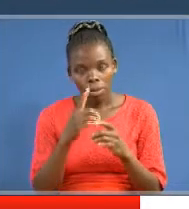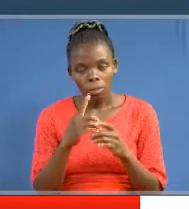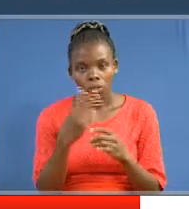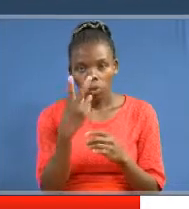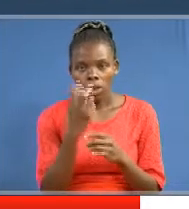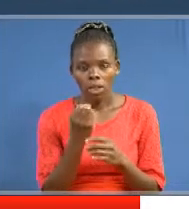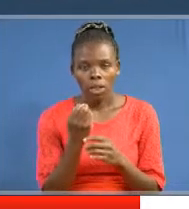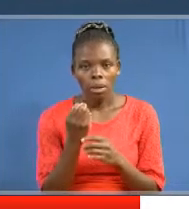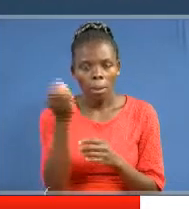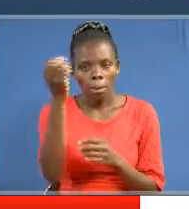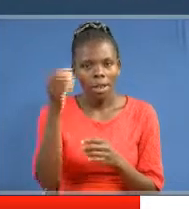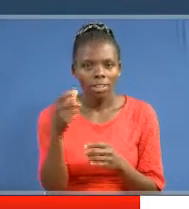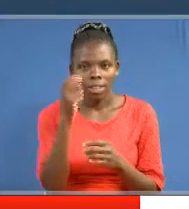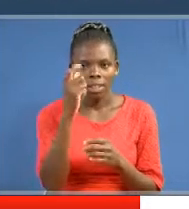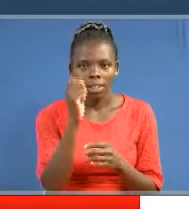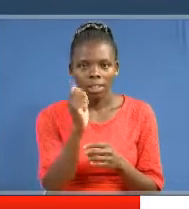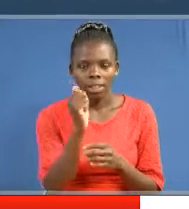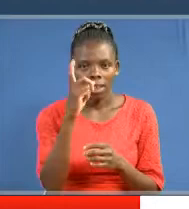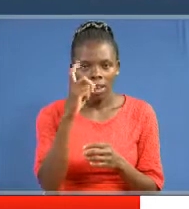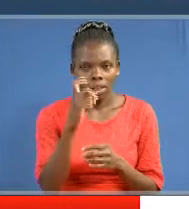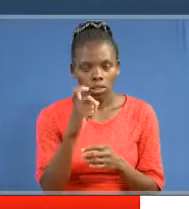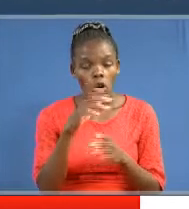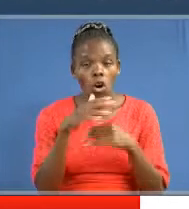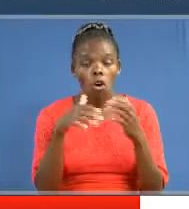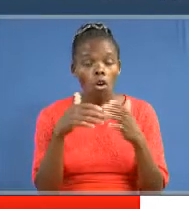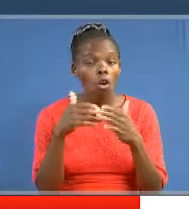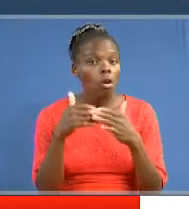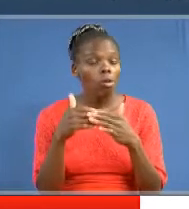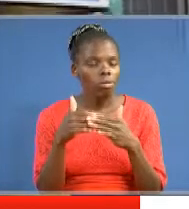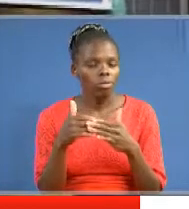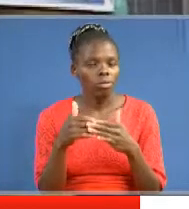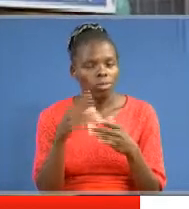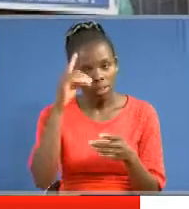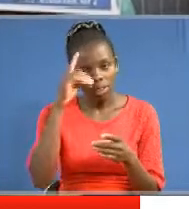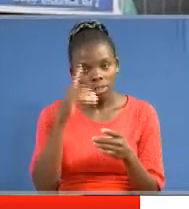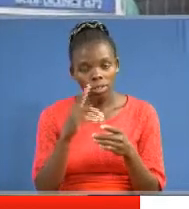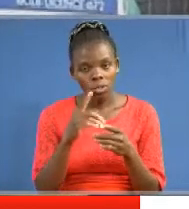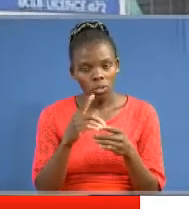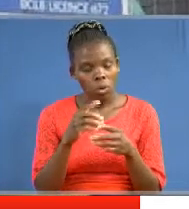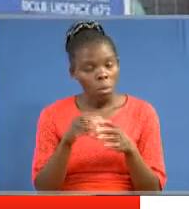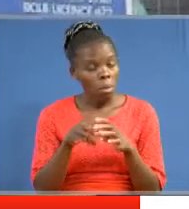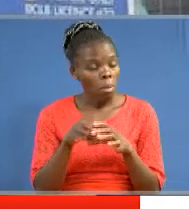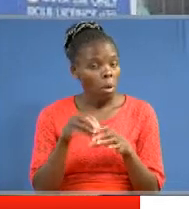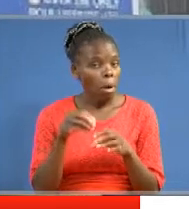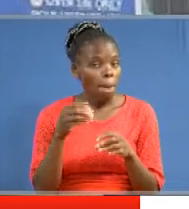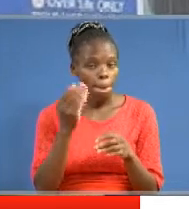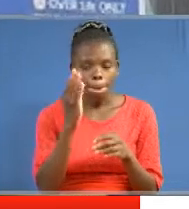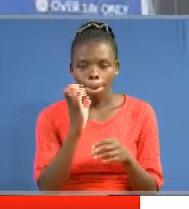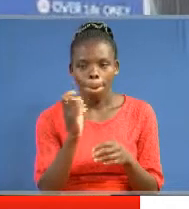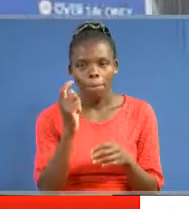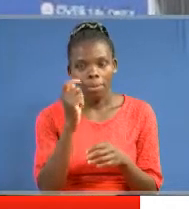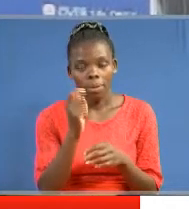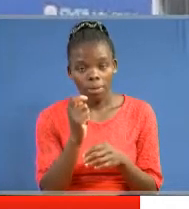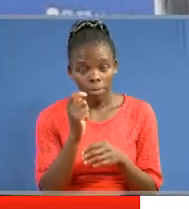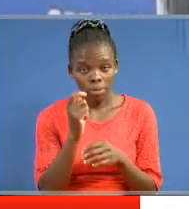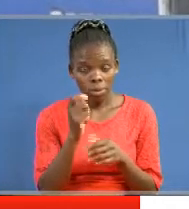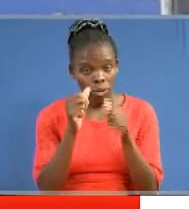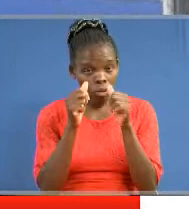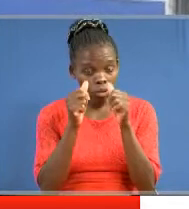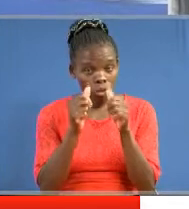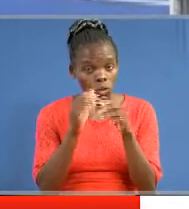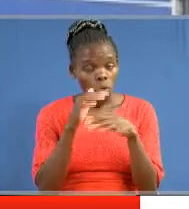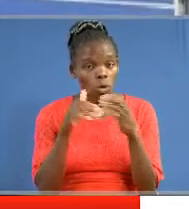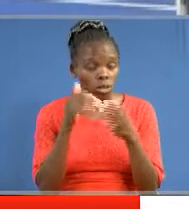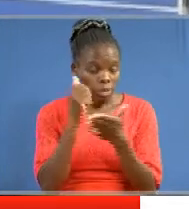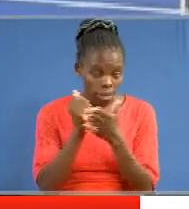20% excise tax on all betting stakes has informed their decision to pull out. Betin has sent termination notice to all